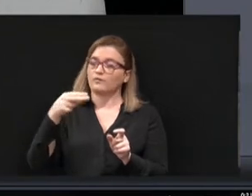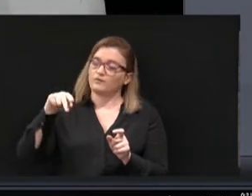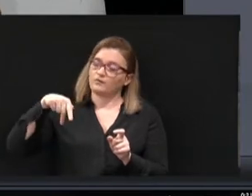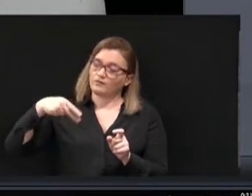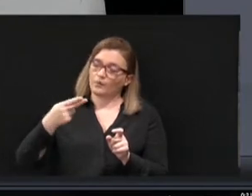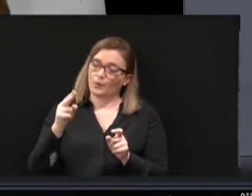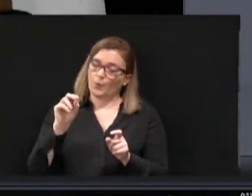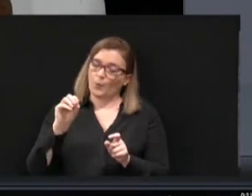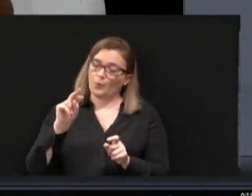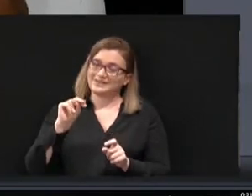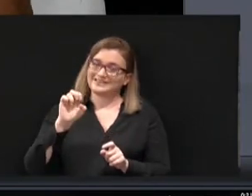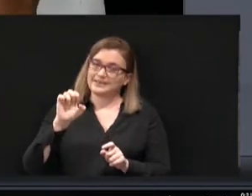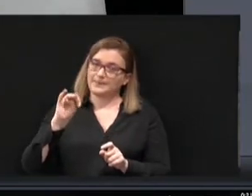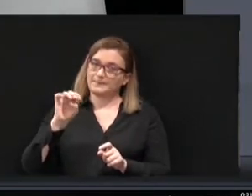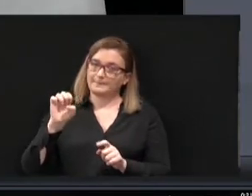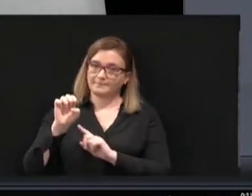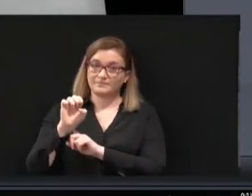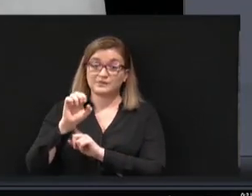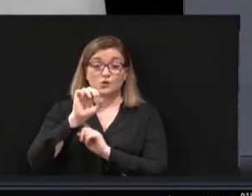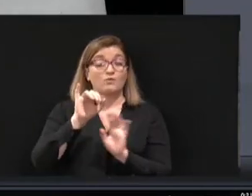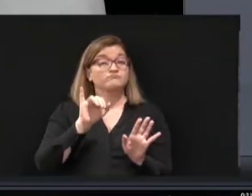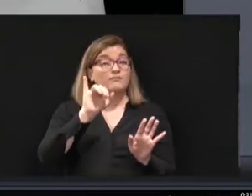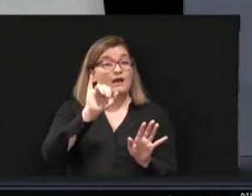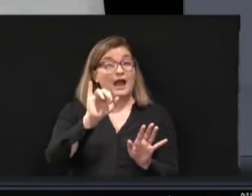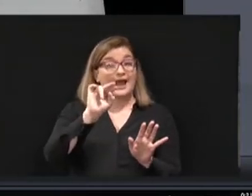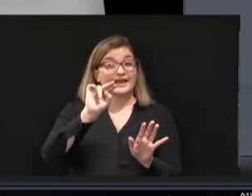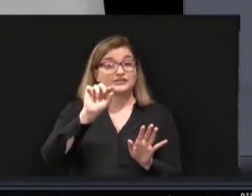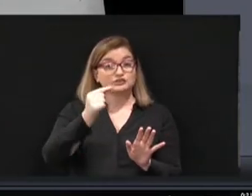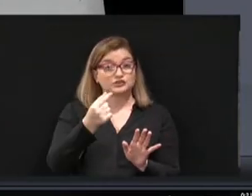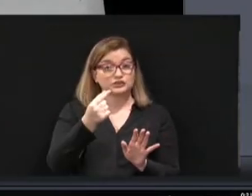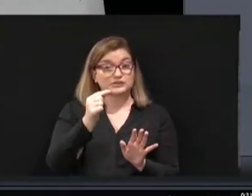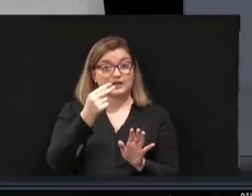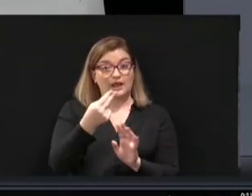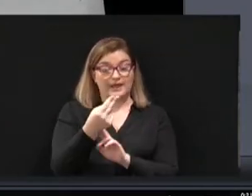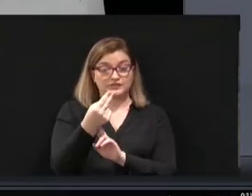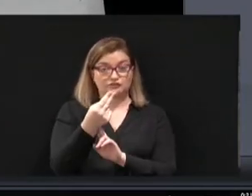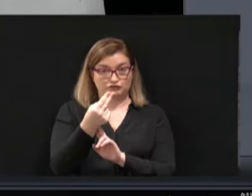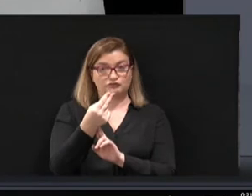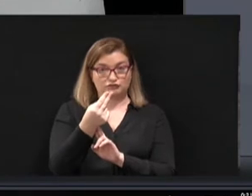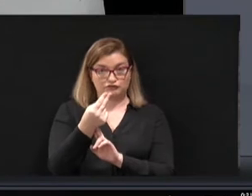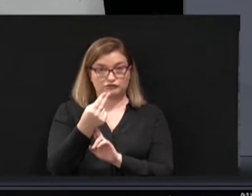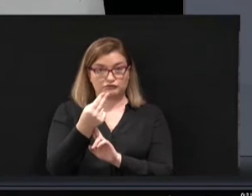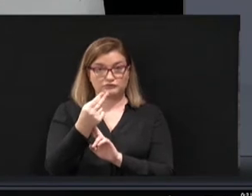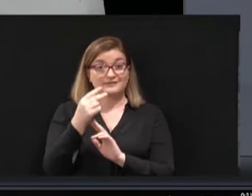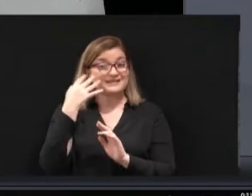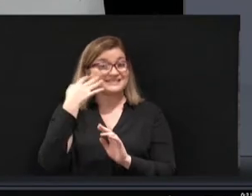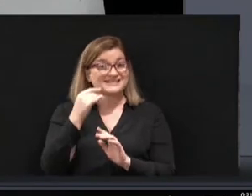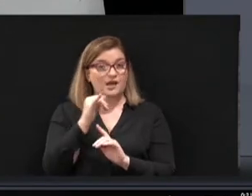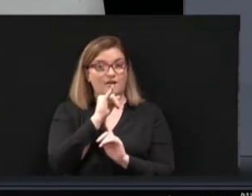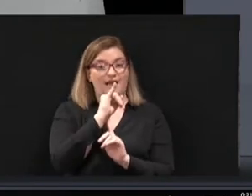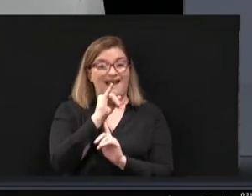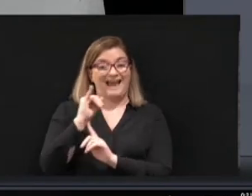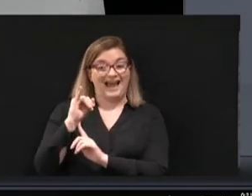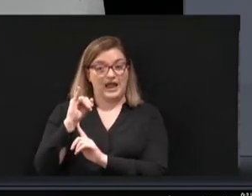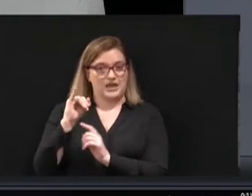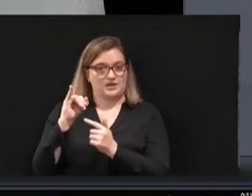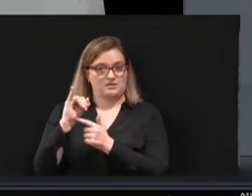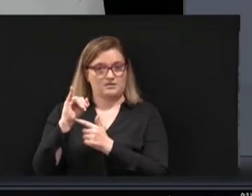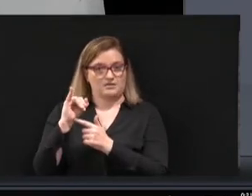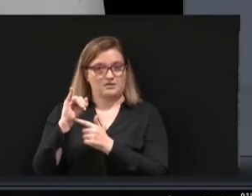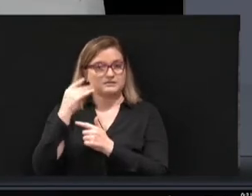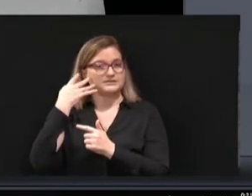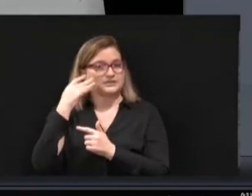say IGH, is a grapheme for the sound I. Even though it's three letters, it's one sound.